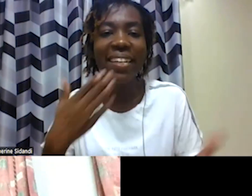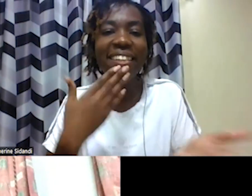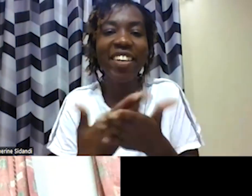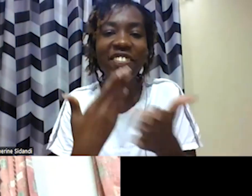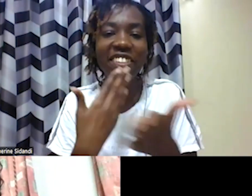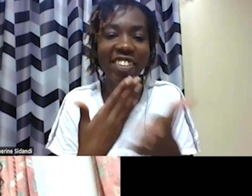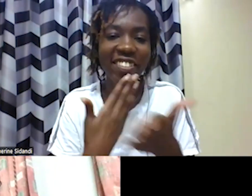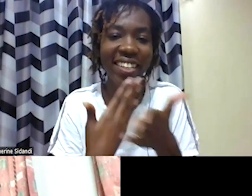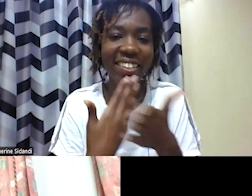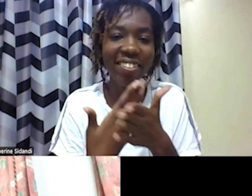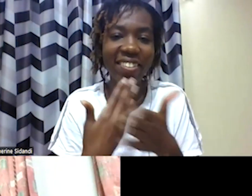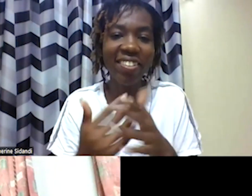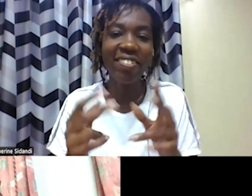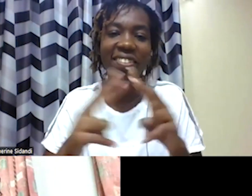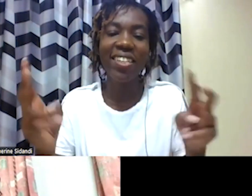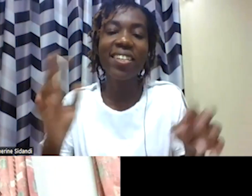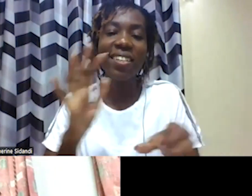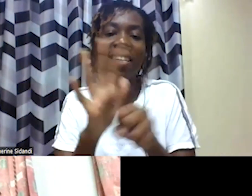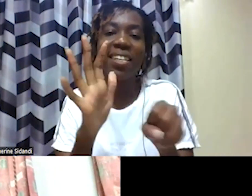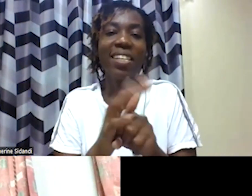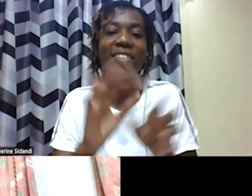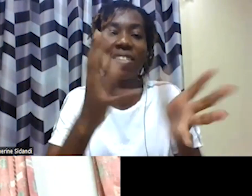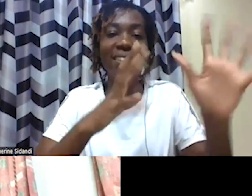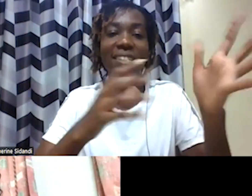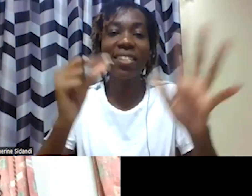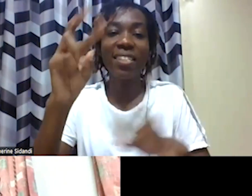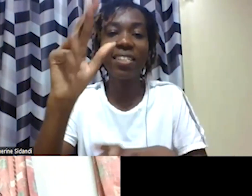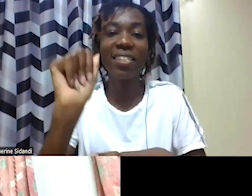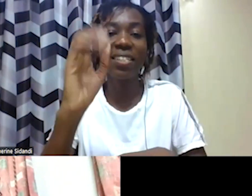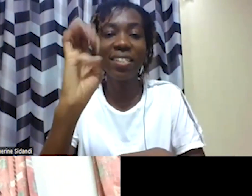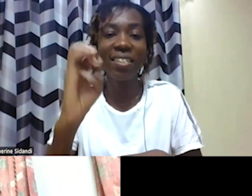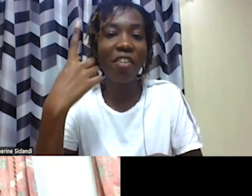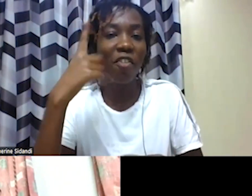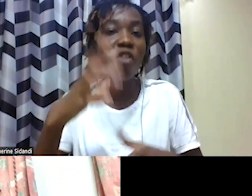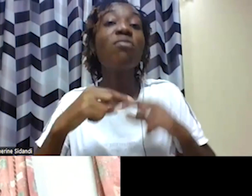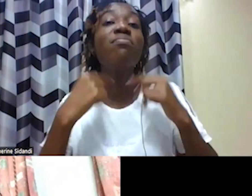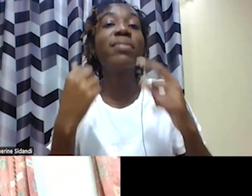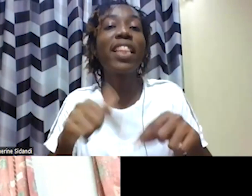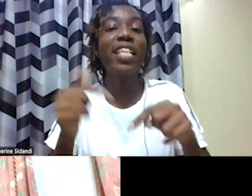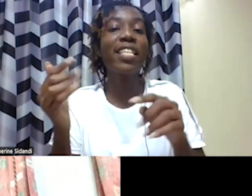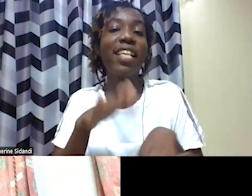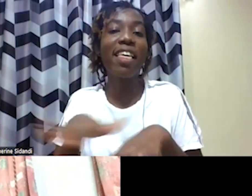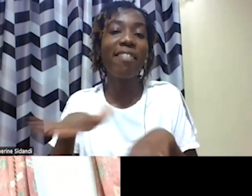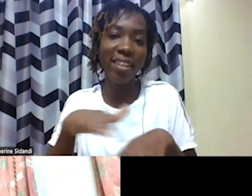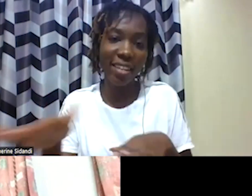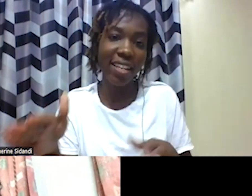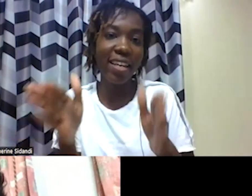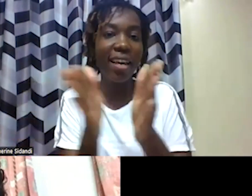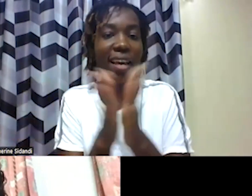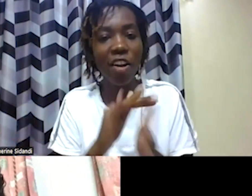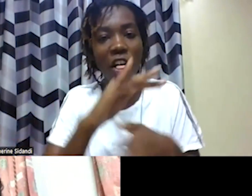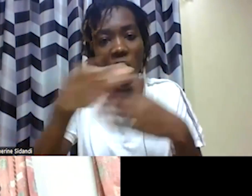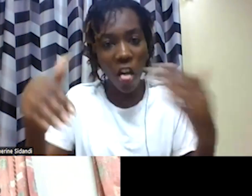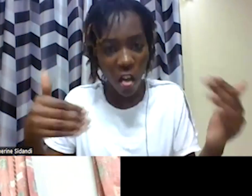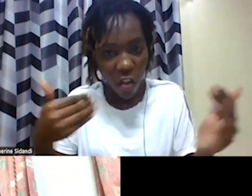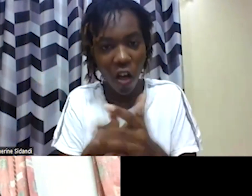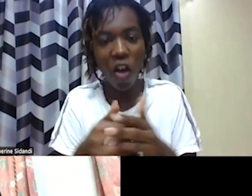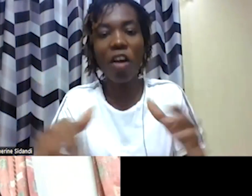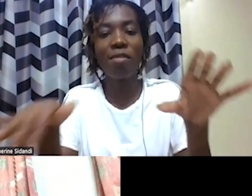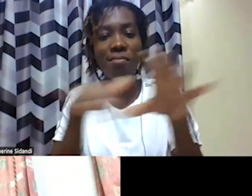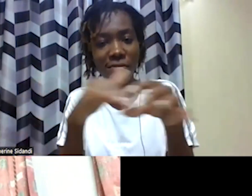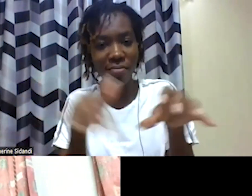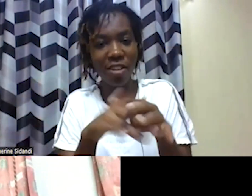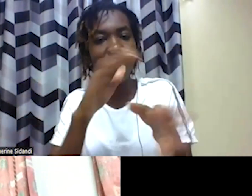you. Thank you very much. And congratulations, Grace, for hosting us this evening. And for all the accolades, all